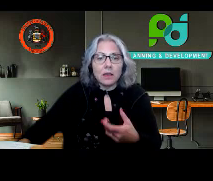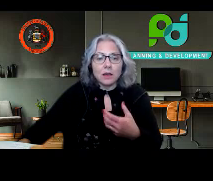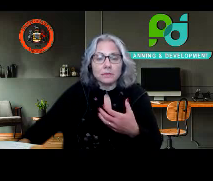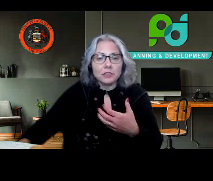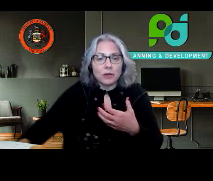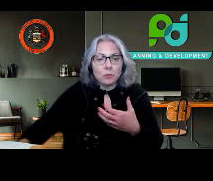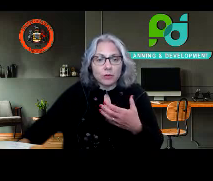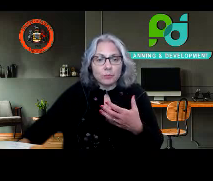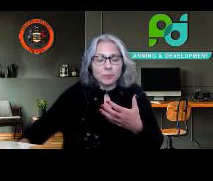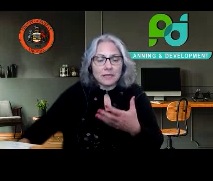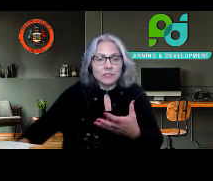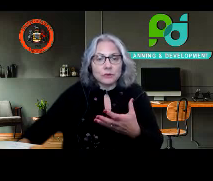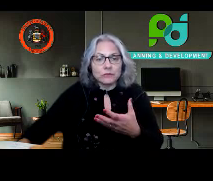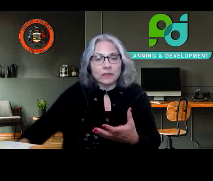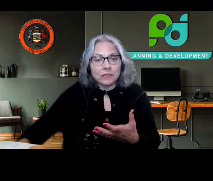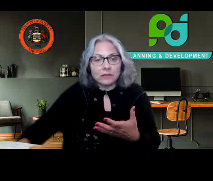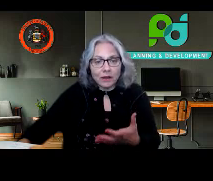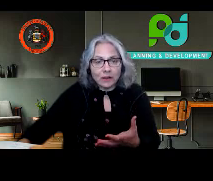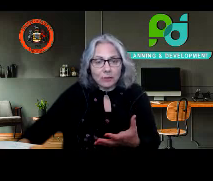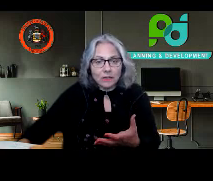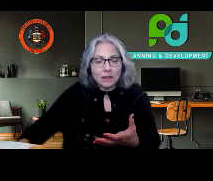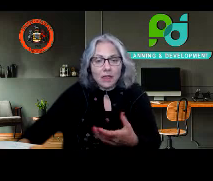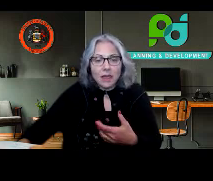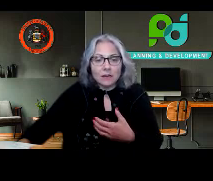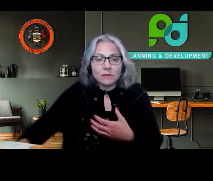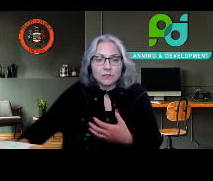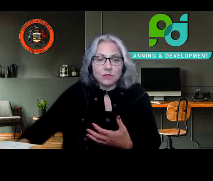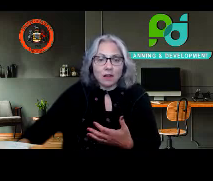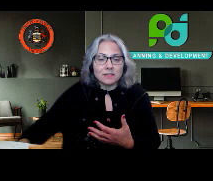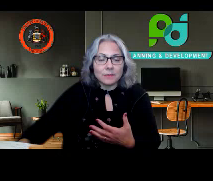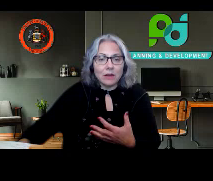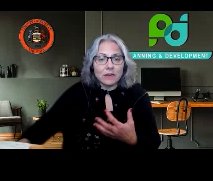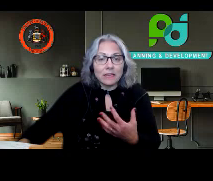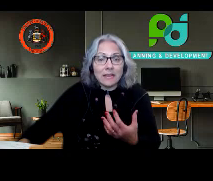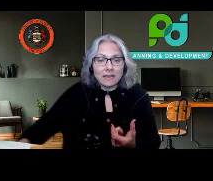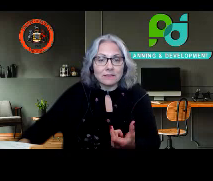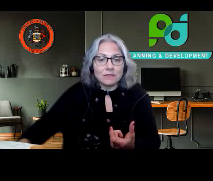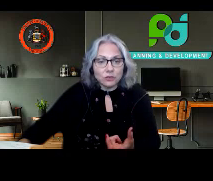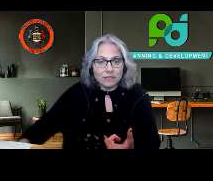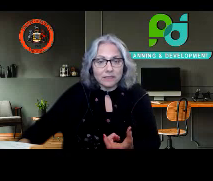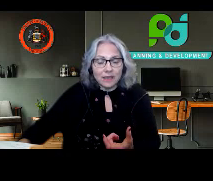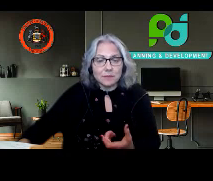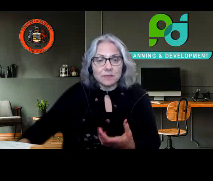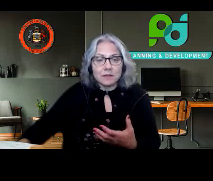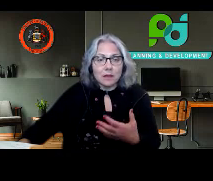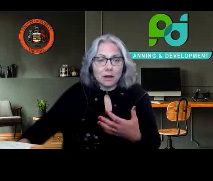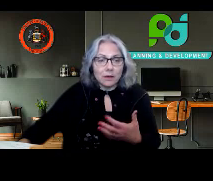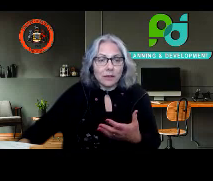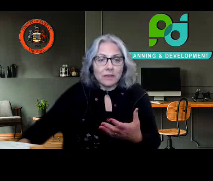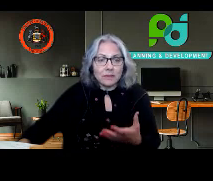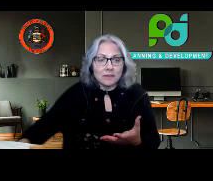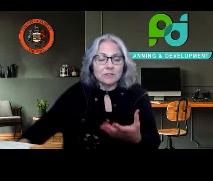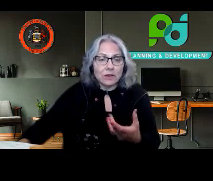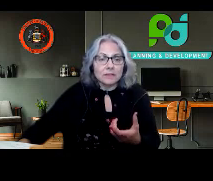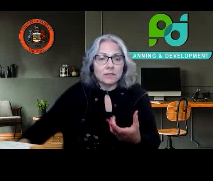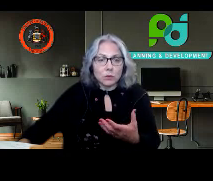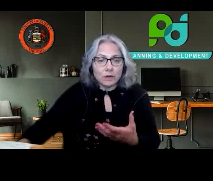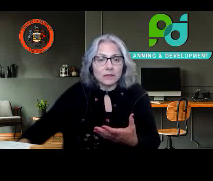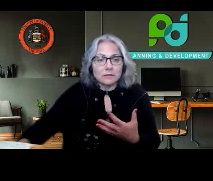retail to create a more pedestrian-friendly environment. And it also talks about enhanced streetscapes in